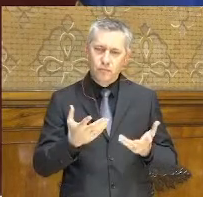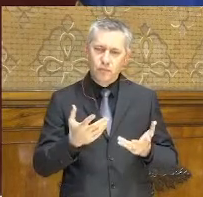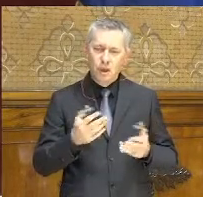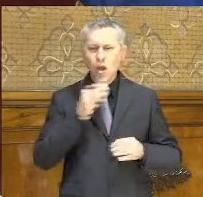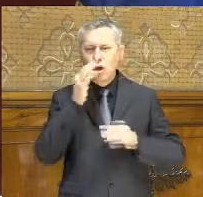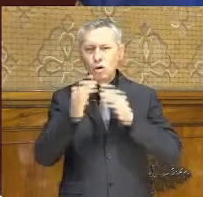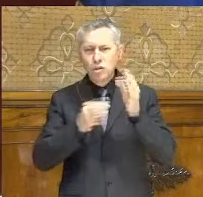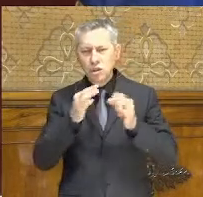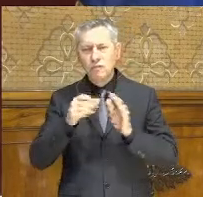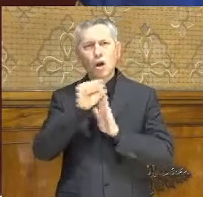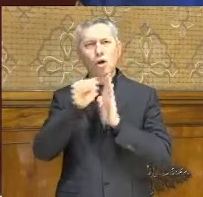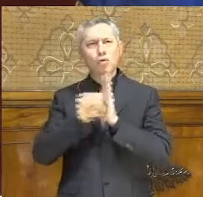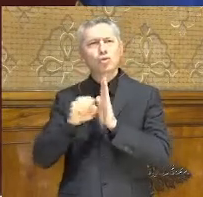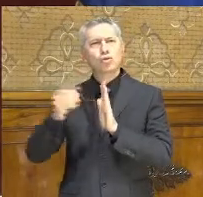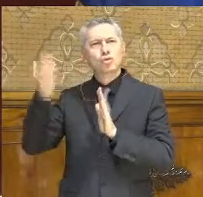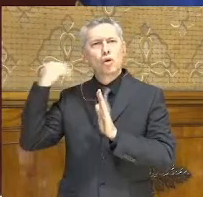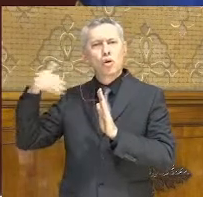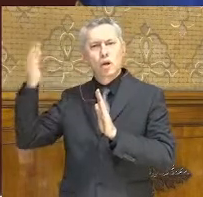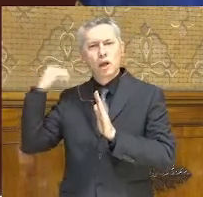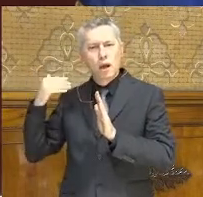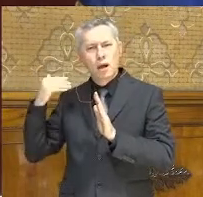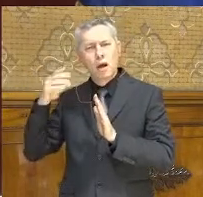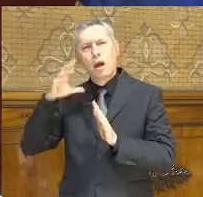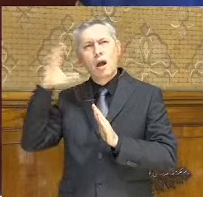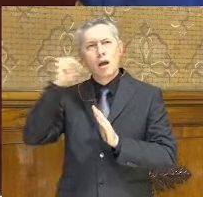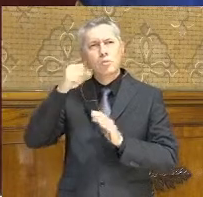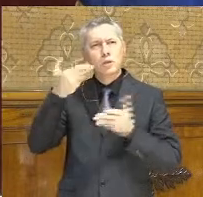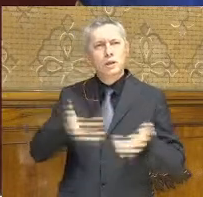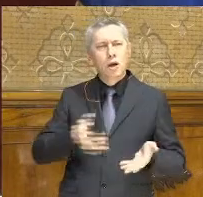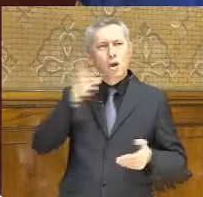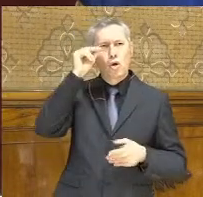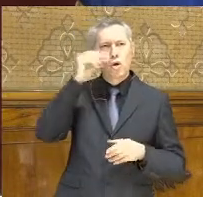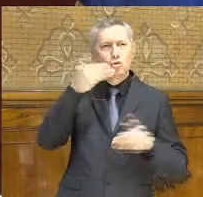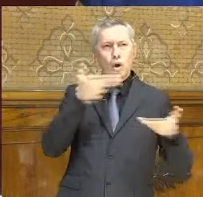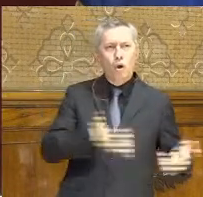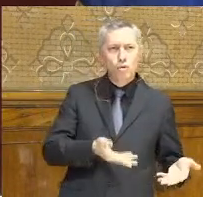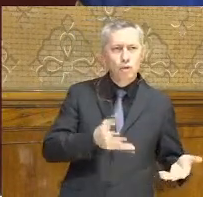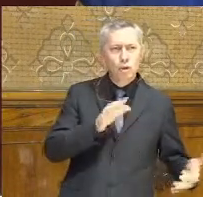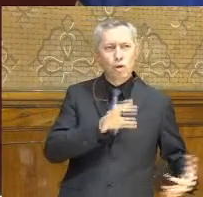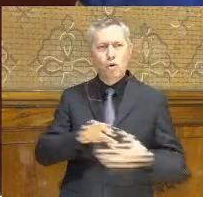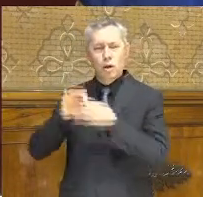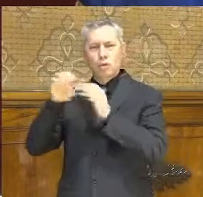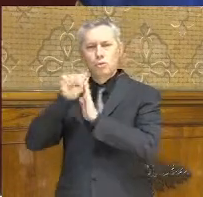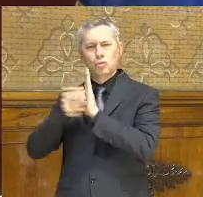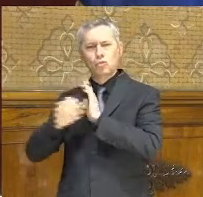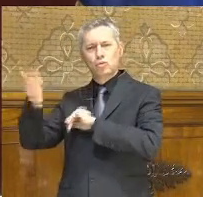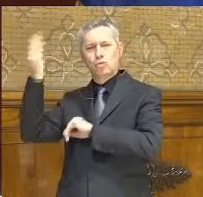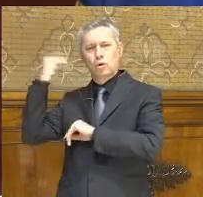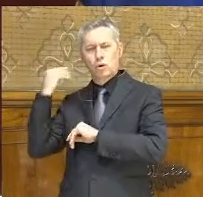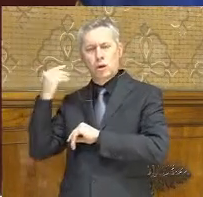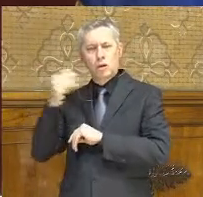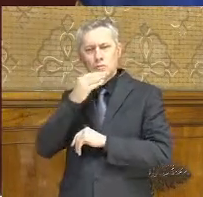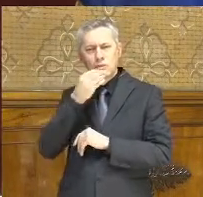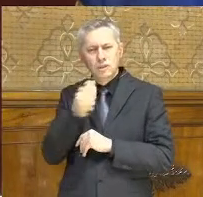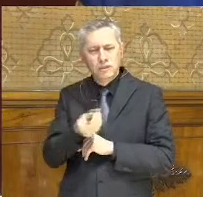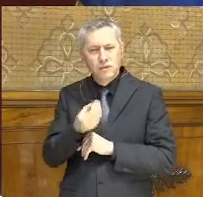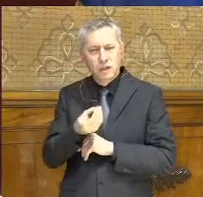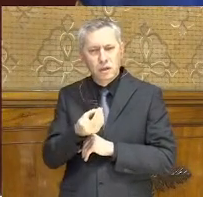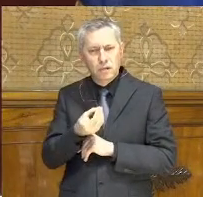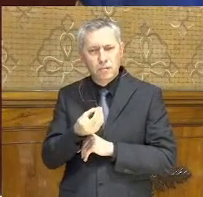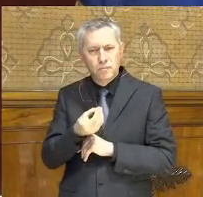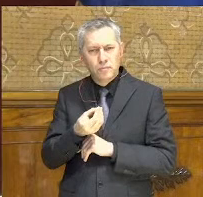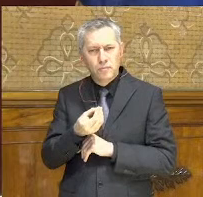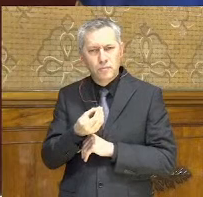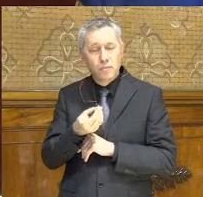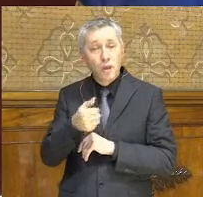historical event from the perspective of the ontology of the present? And the ontology of the present is not only the long